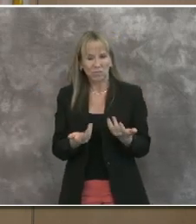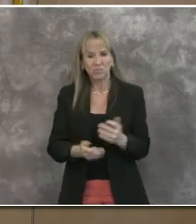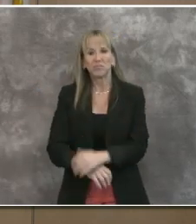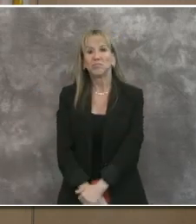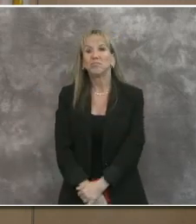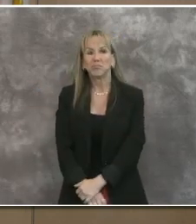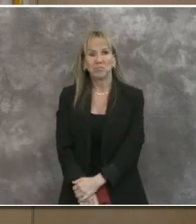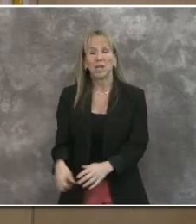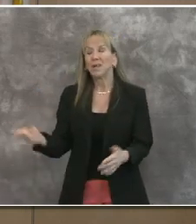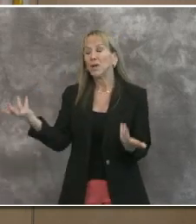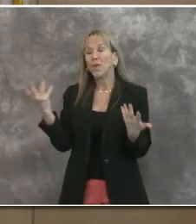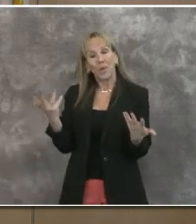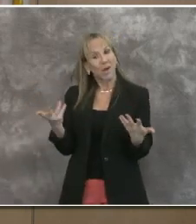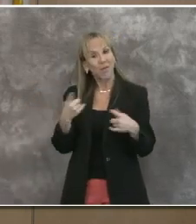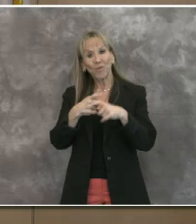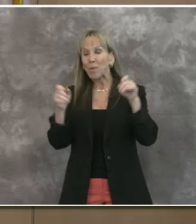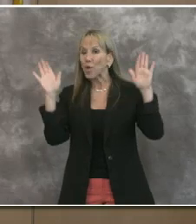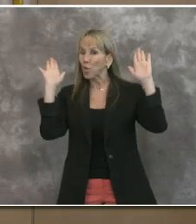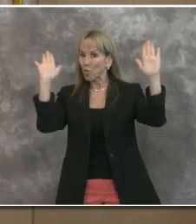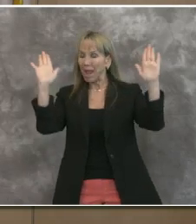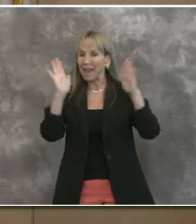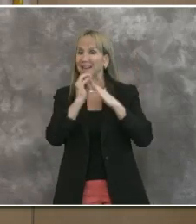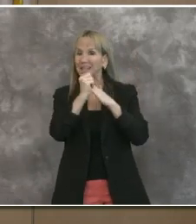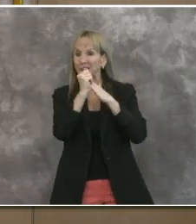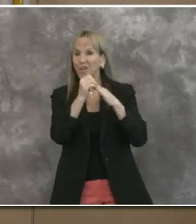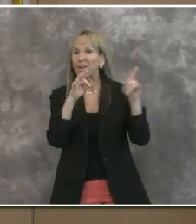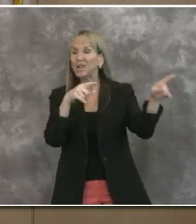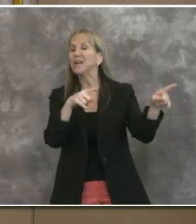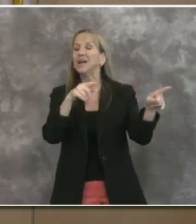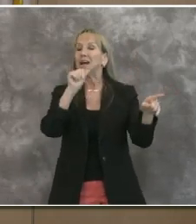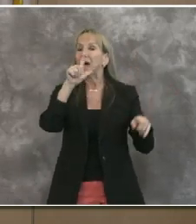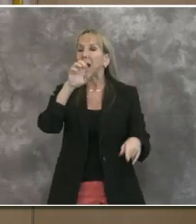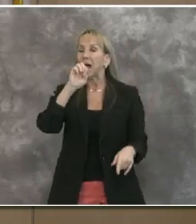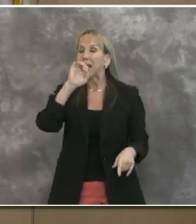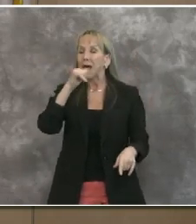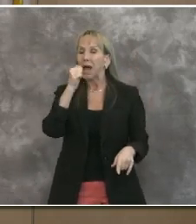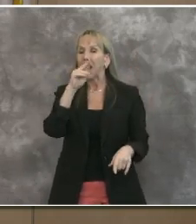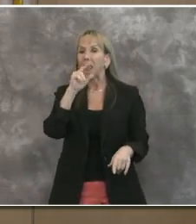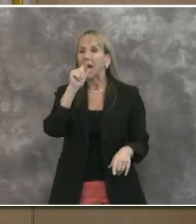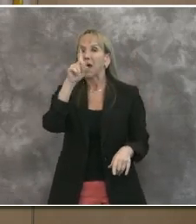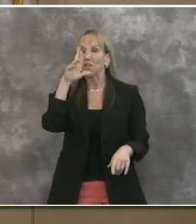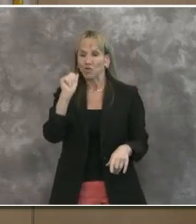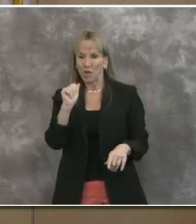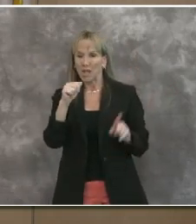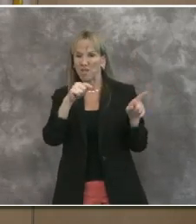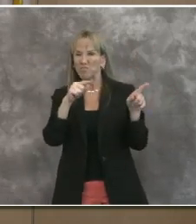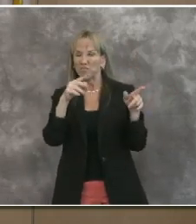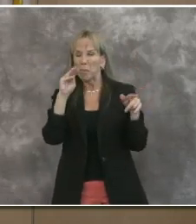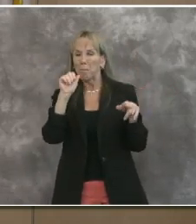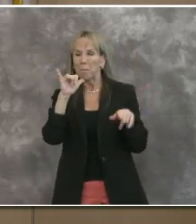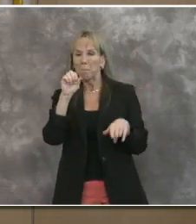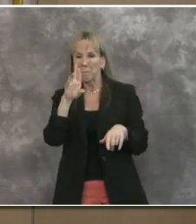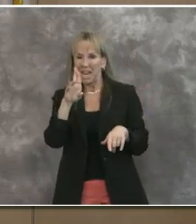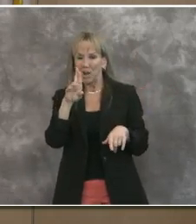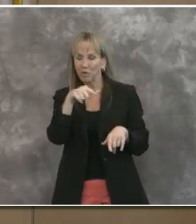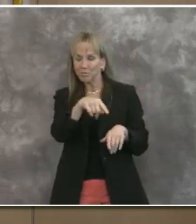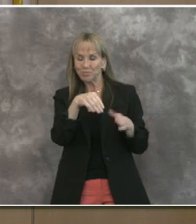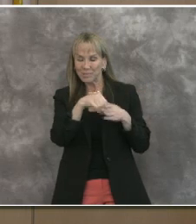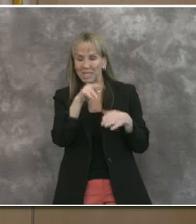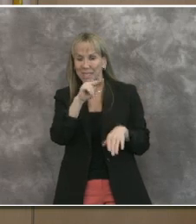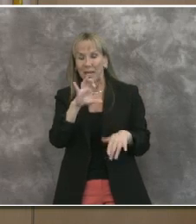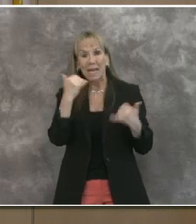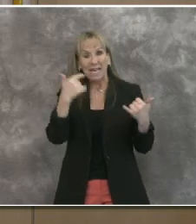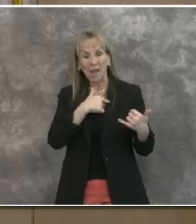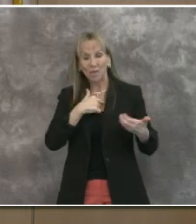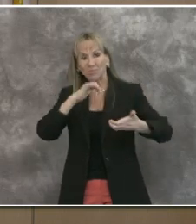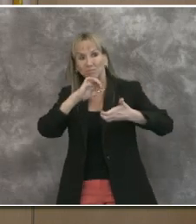Through the great leadership of the National City Mayor, Alejandra Sotelo Solis, we're actually working with Paradise Valley Hospital. So